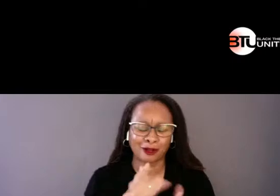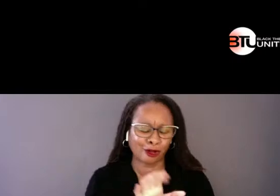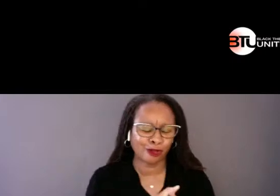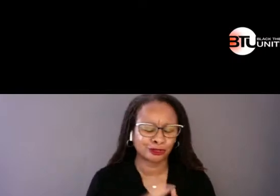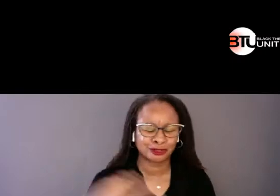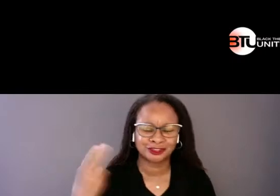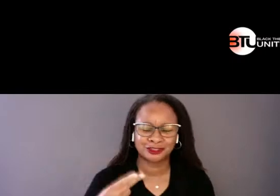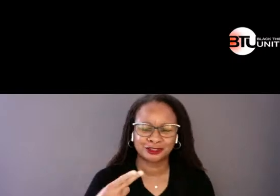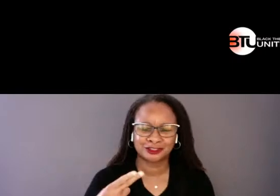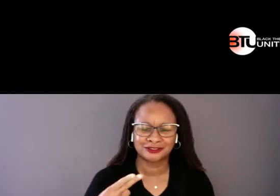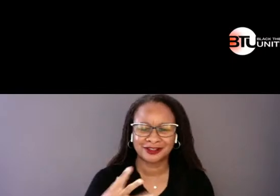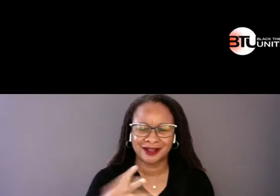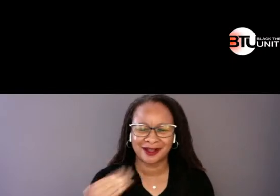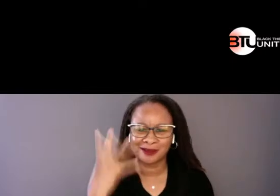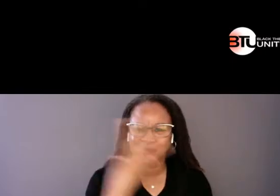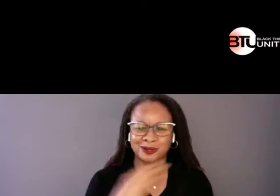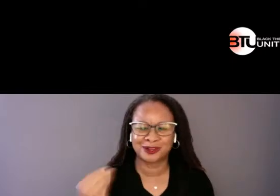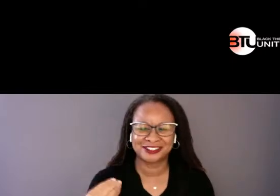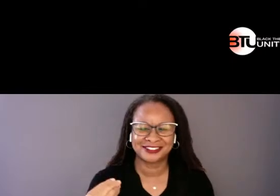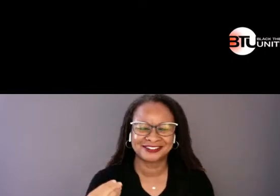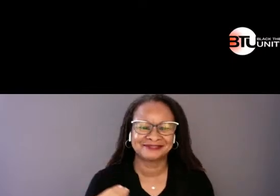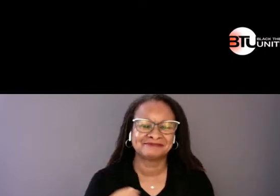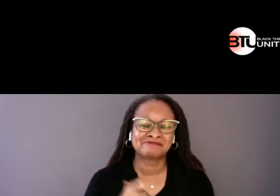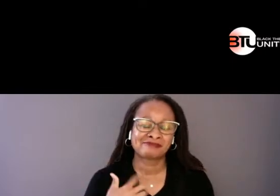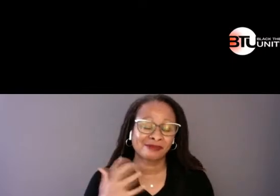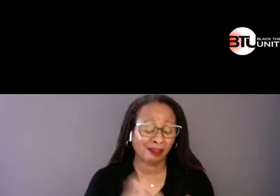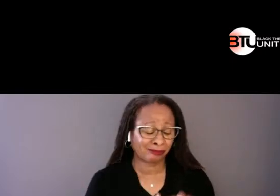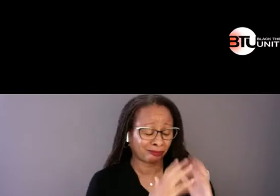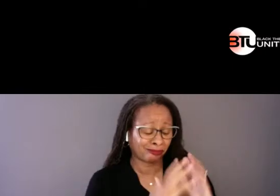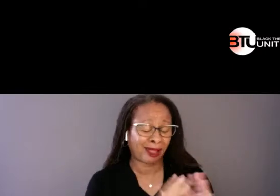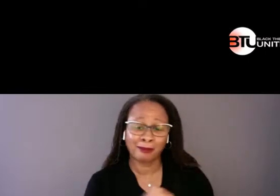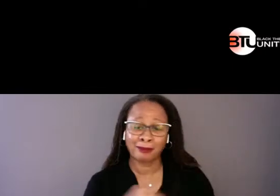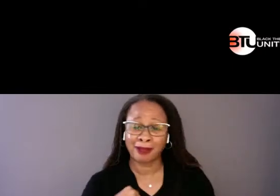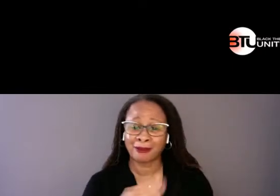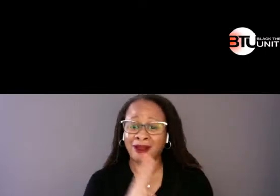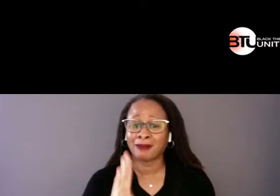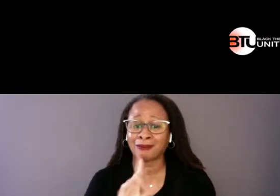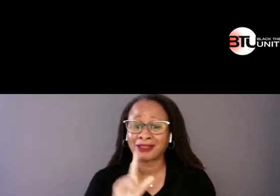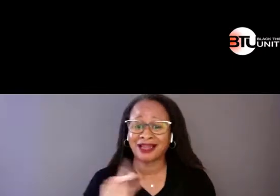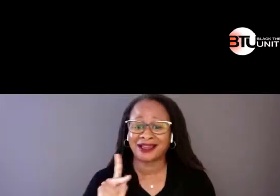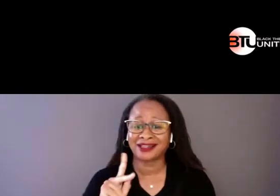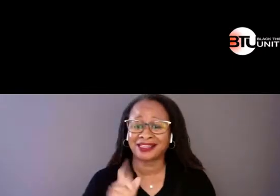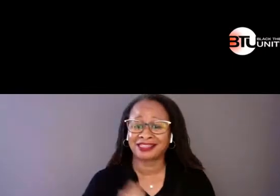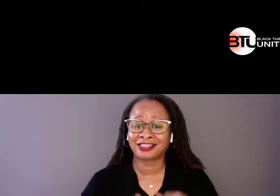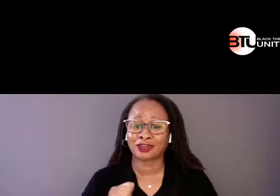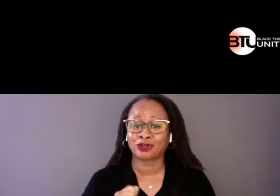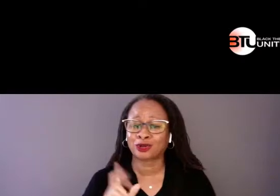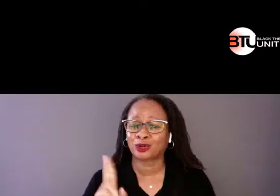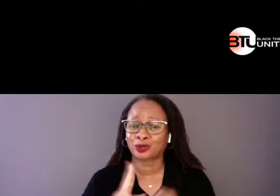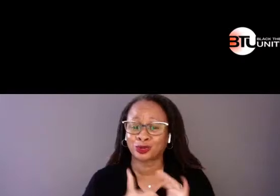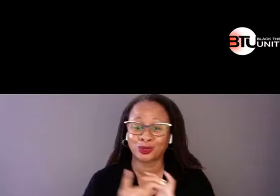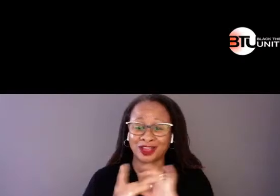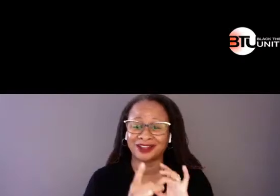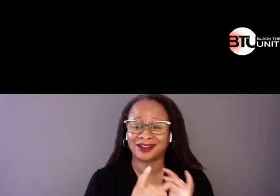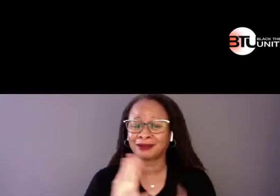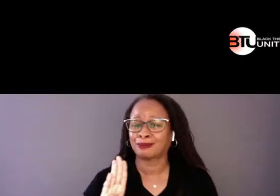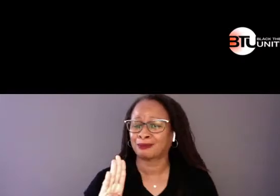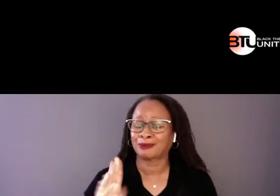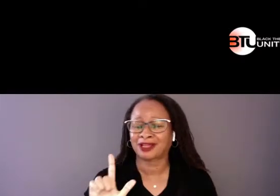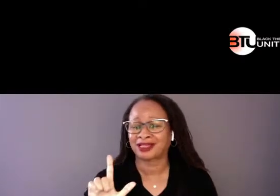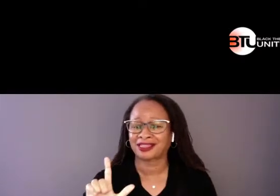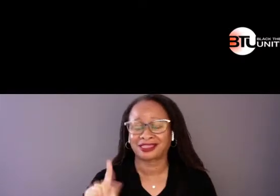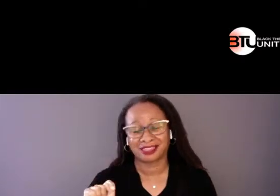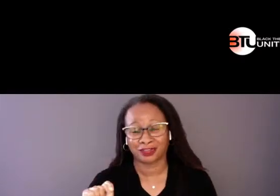and beauty. I am a founding member of Black Theater United. And on behalf of all of the